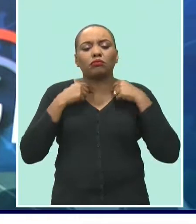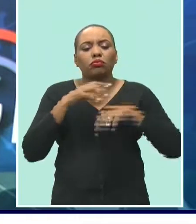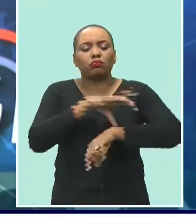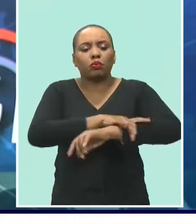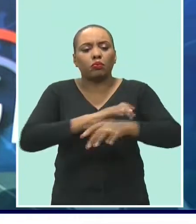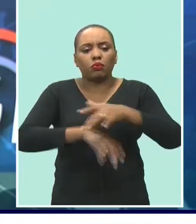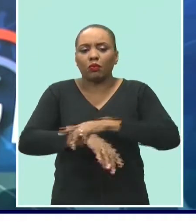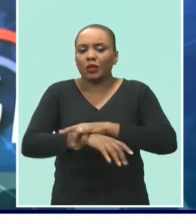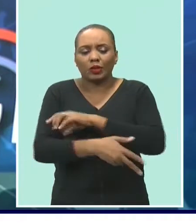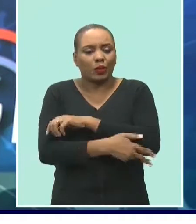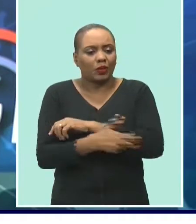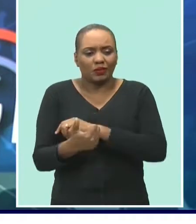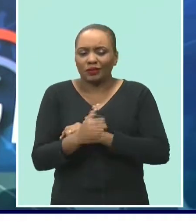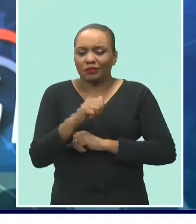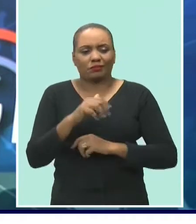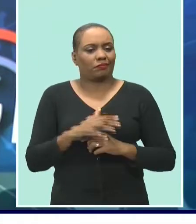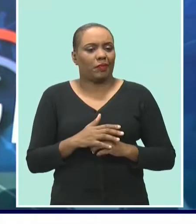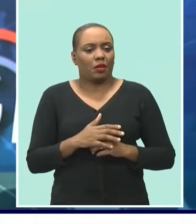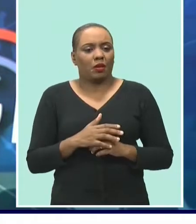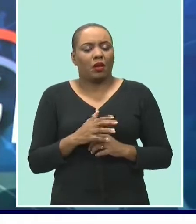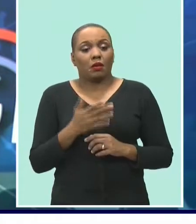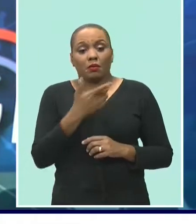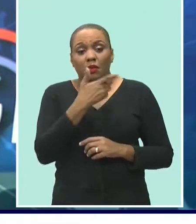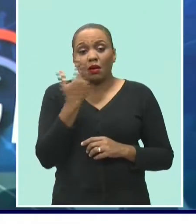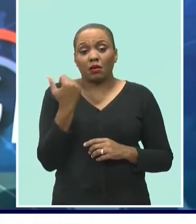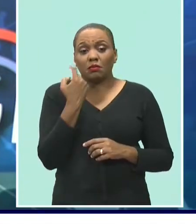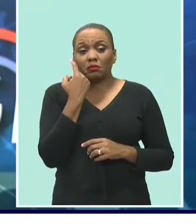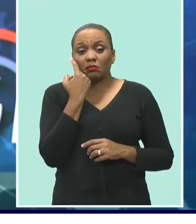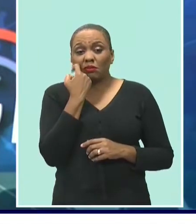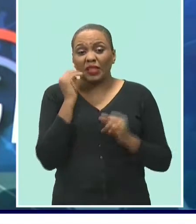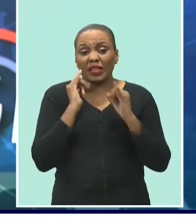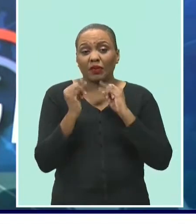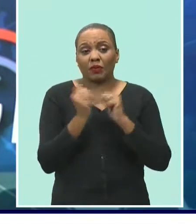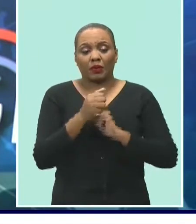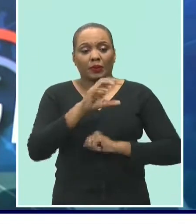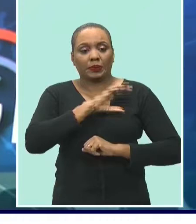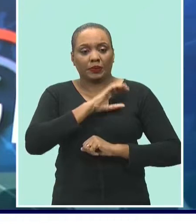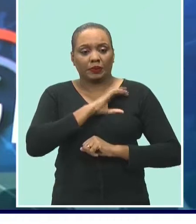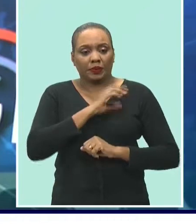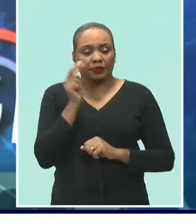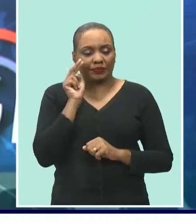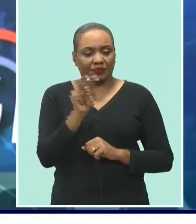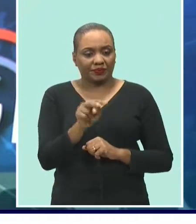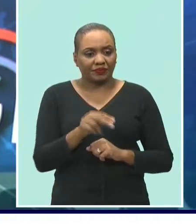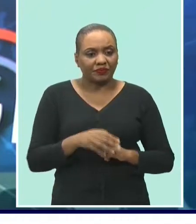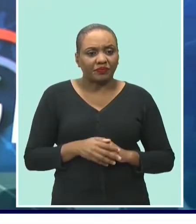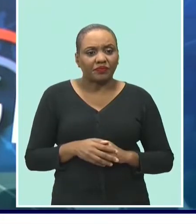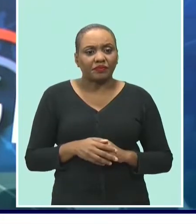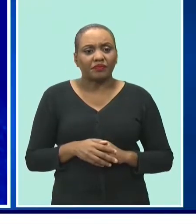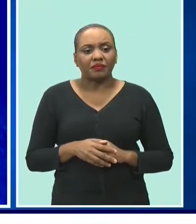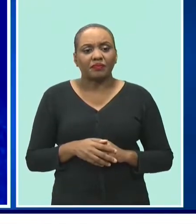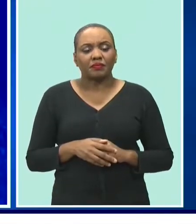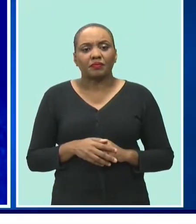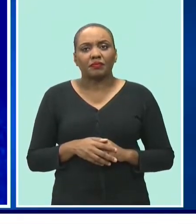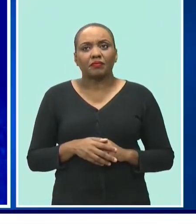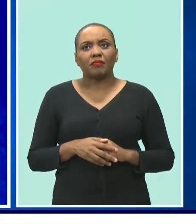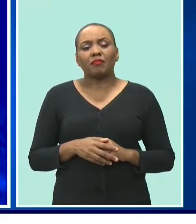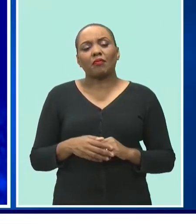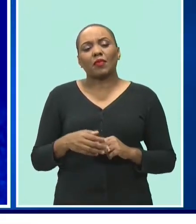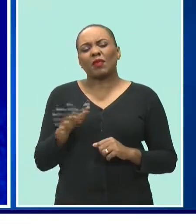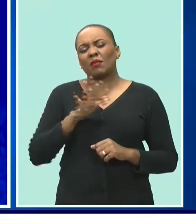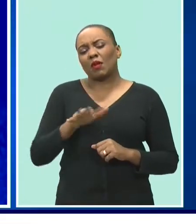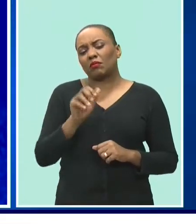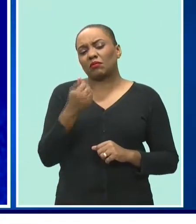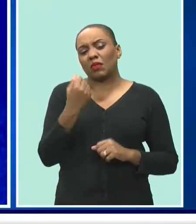Royal Barbados Police Force during an exclusive interview with CBC News. Sharika Griffith has the details. Close to a